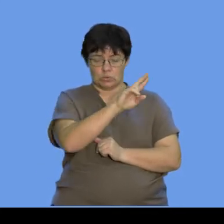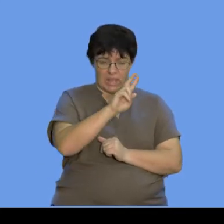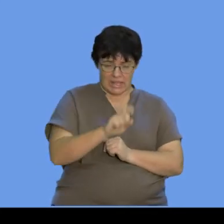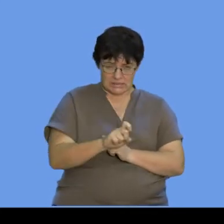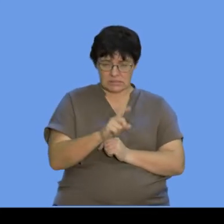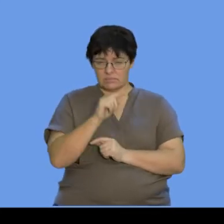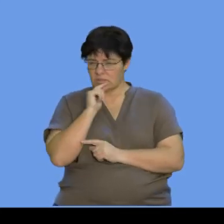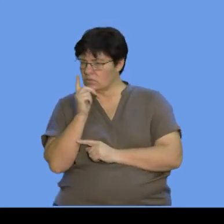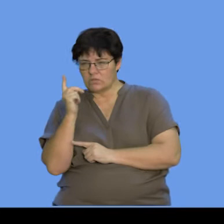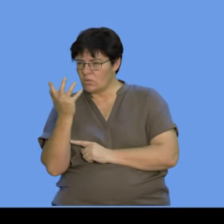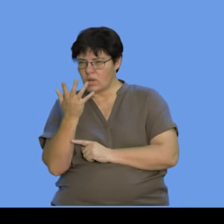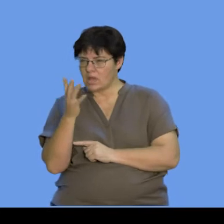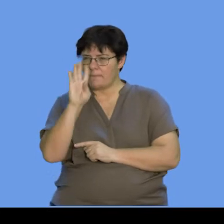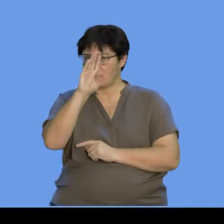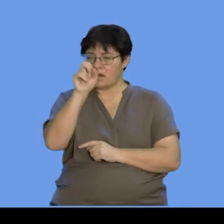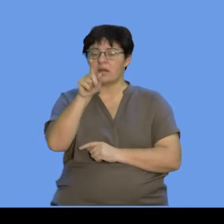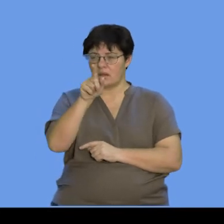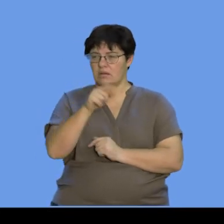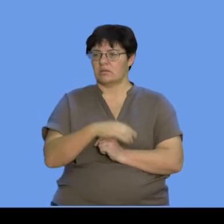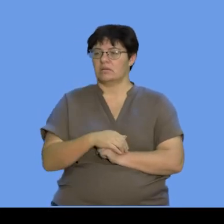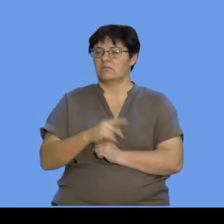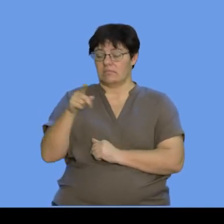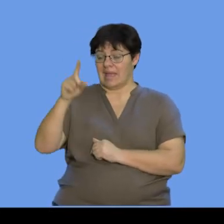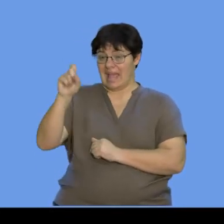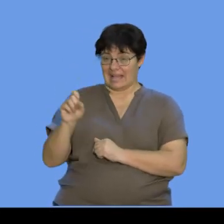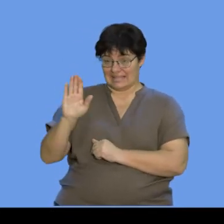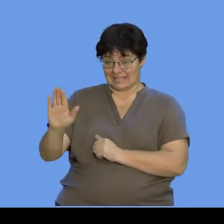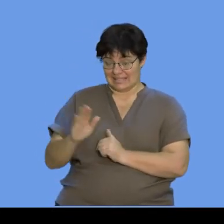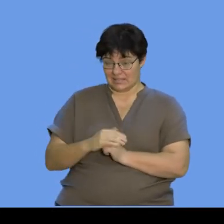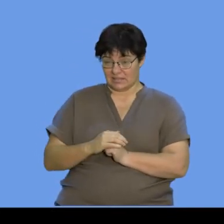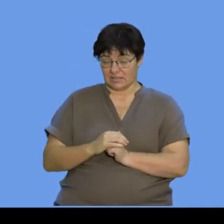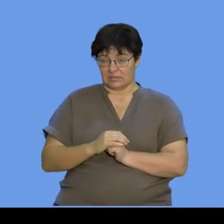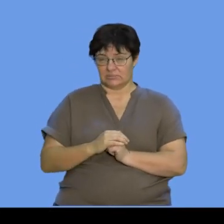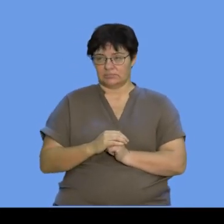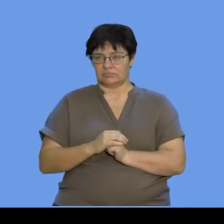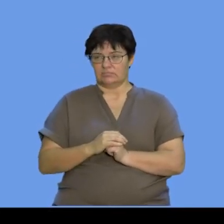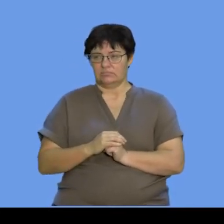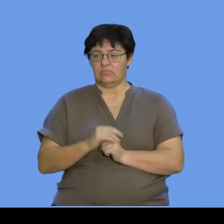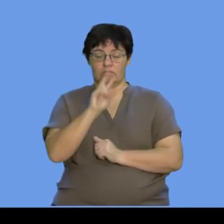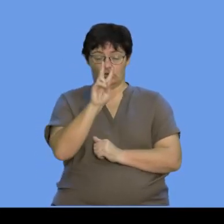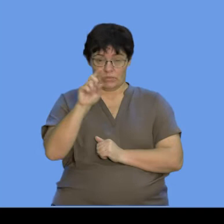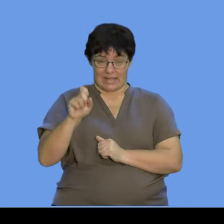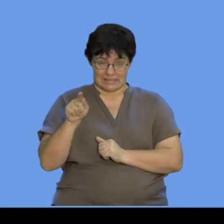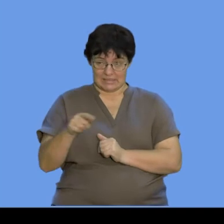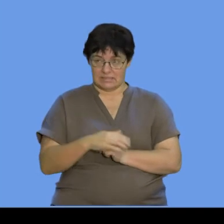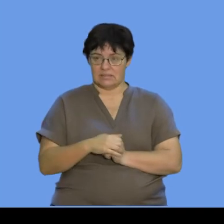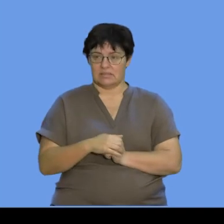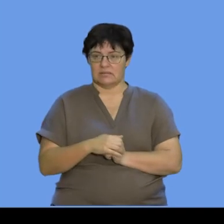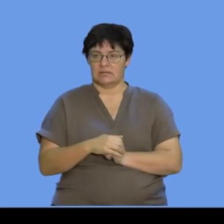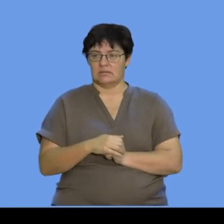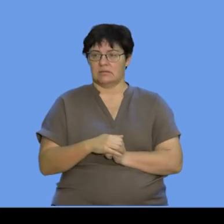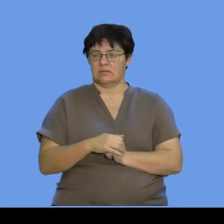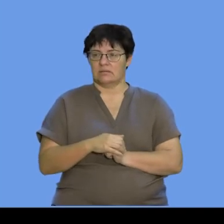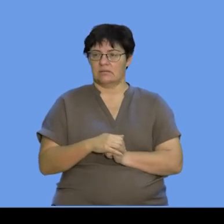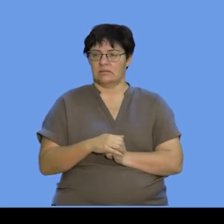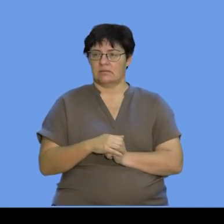So where is my BR there? So if I make this X there, right? Or 2X rather, and it